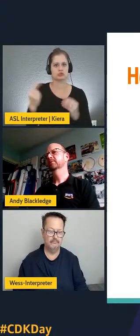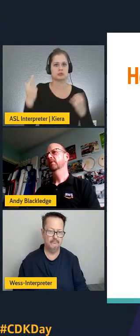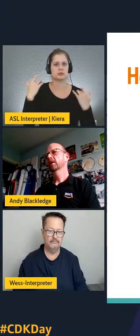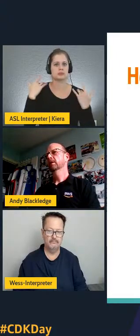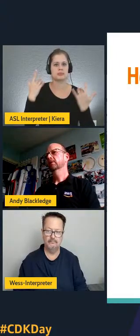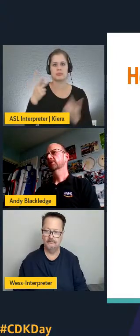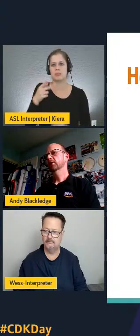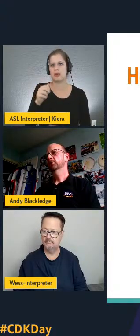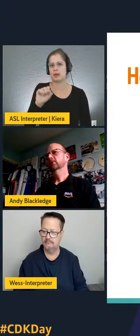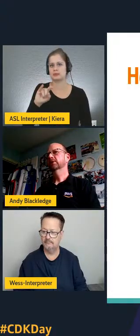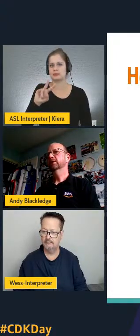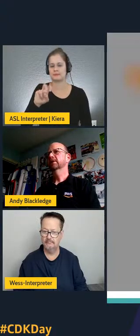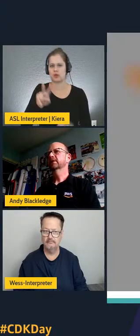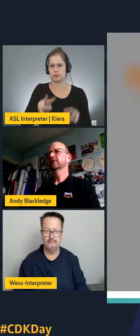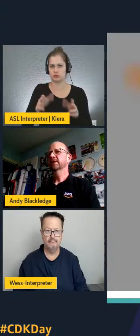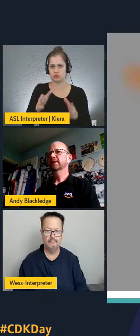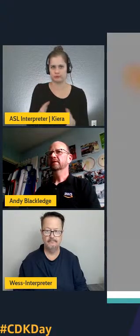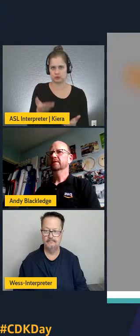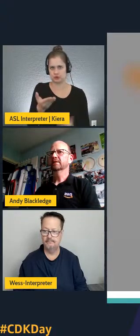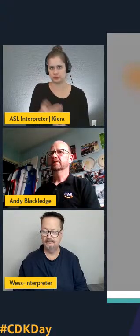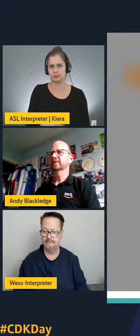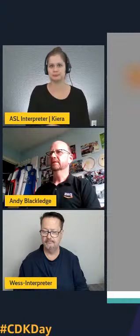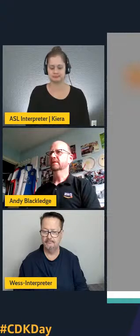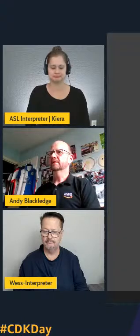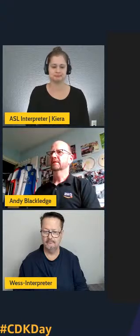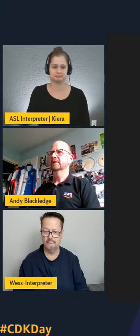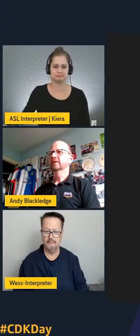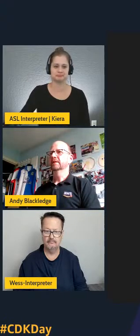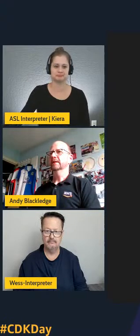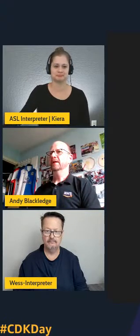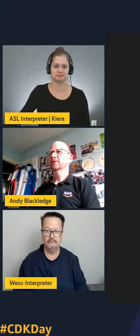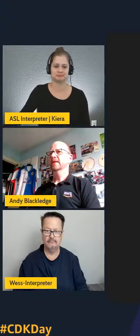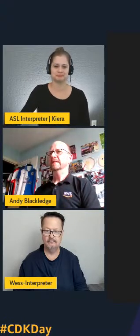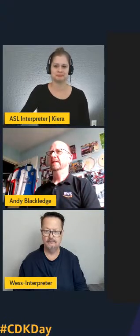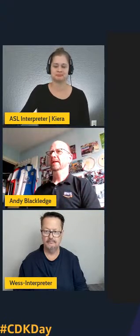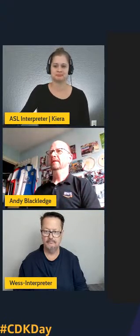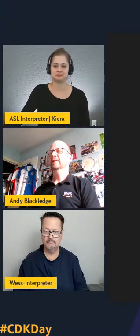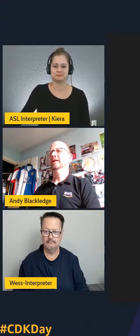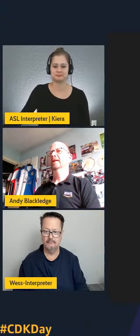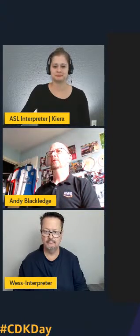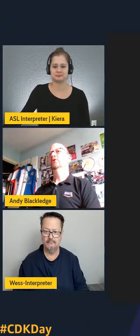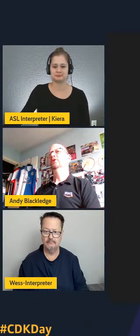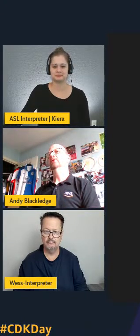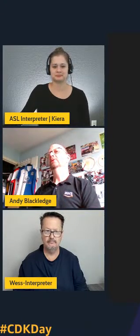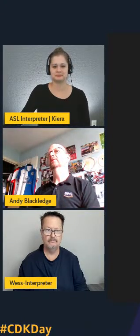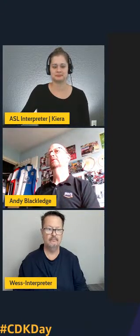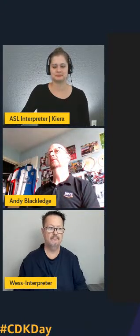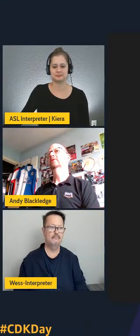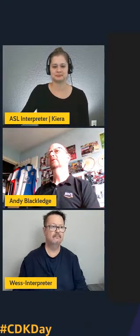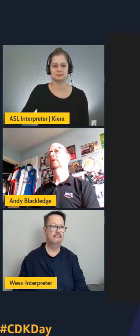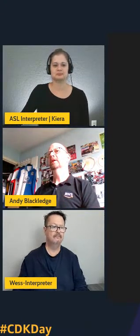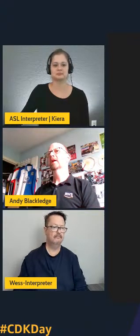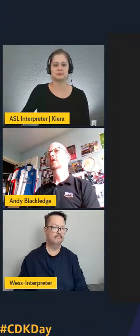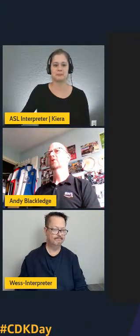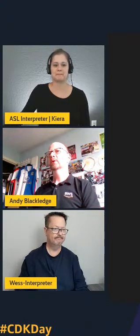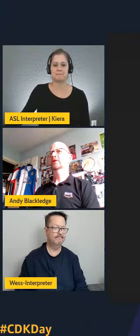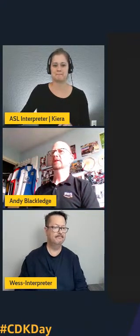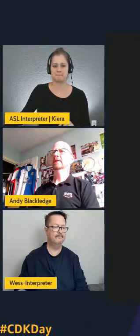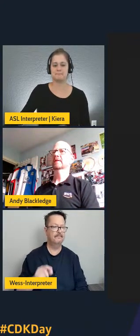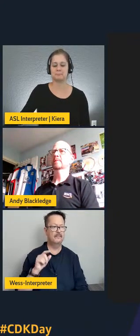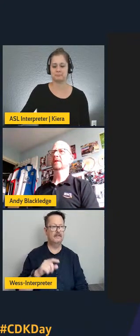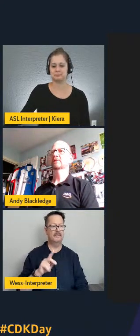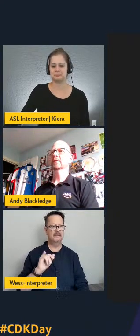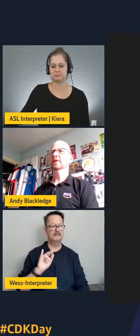here. So the Cloud Test Kit allows you